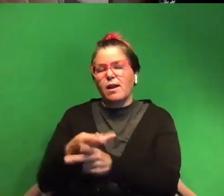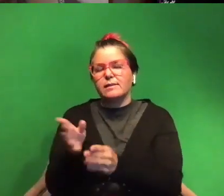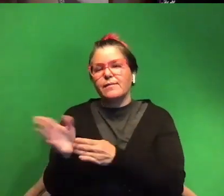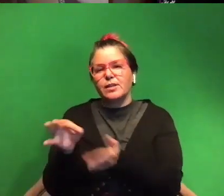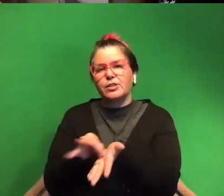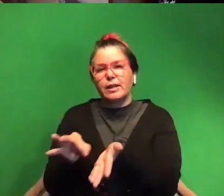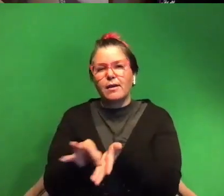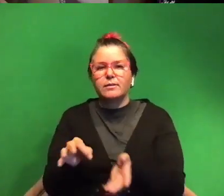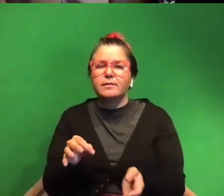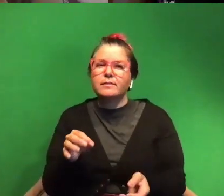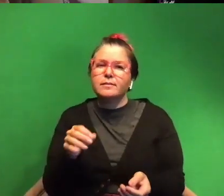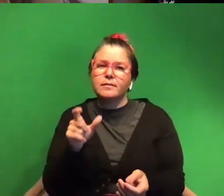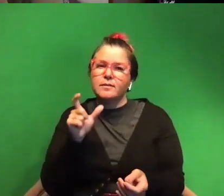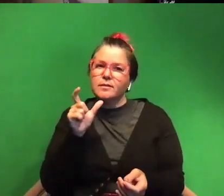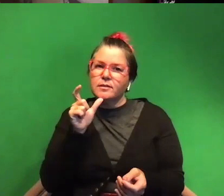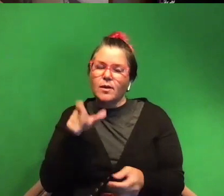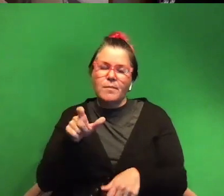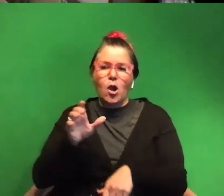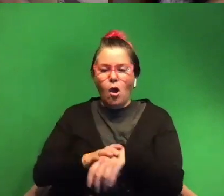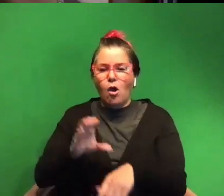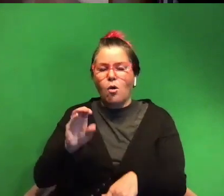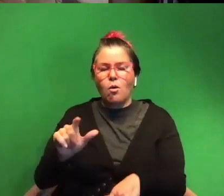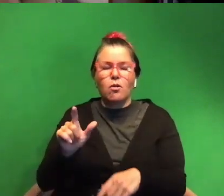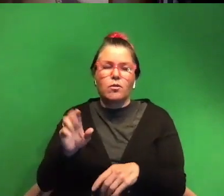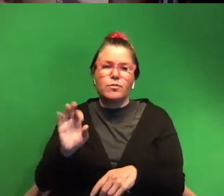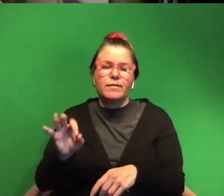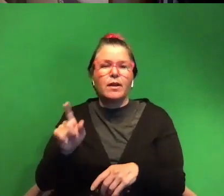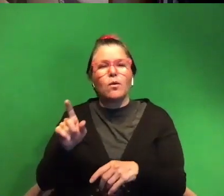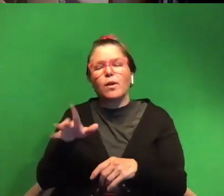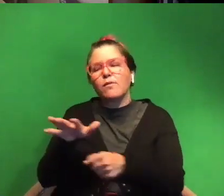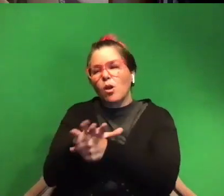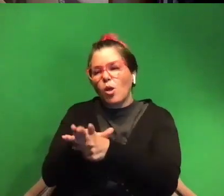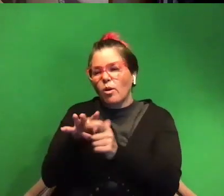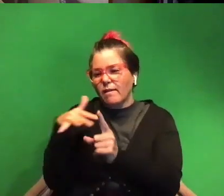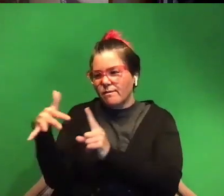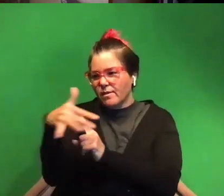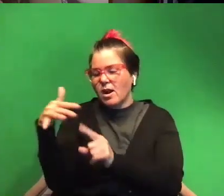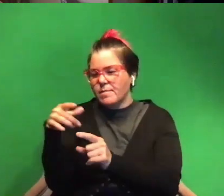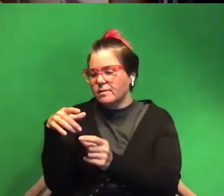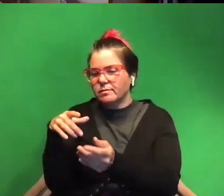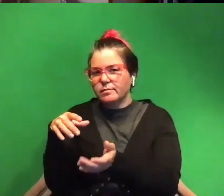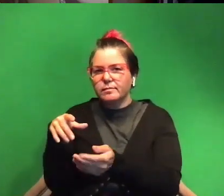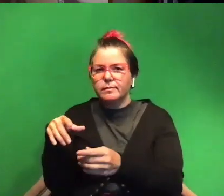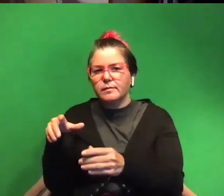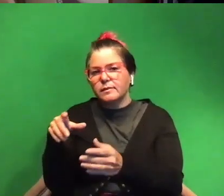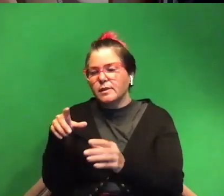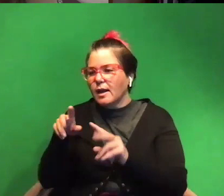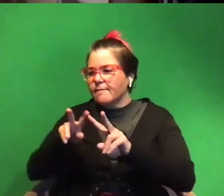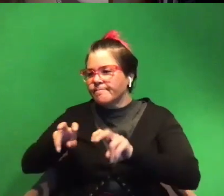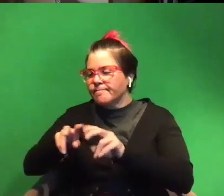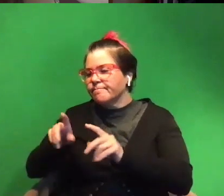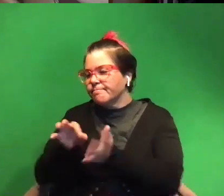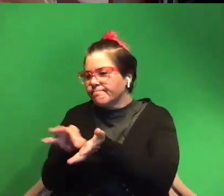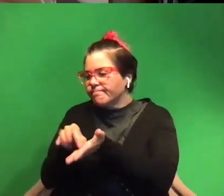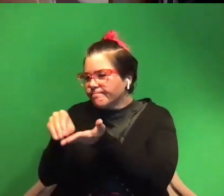don't necessarily need to be on a coral reef. You could go into whatever local environment that you have, and you can do some surveying there. That would be really